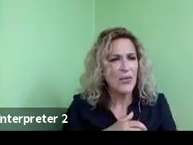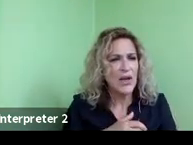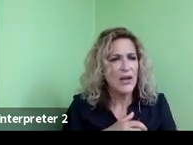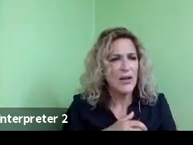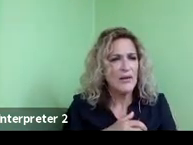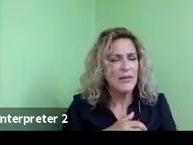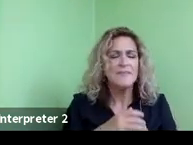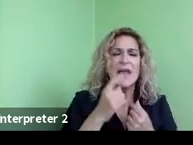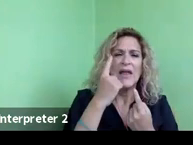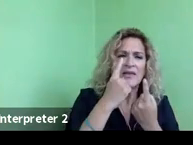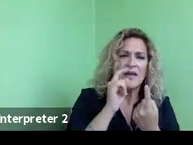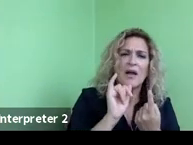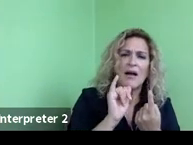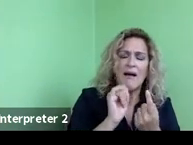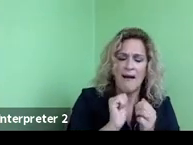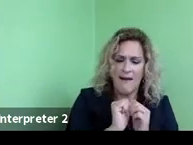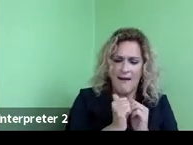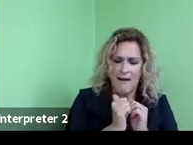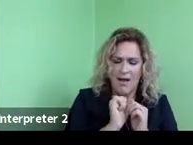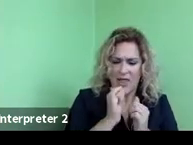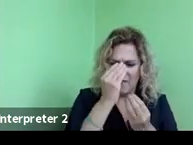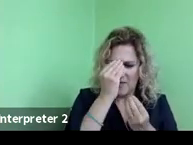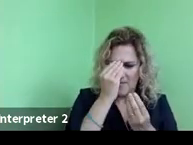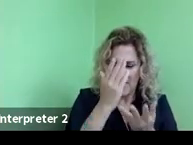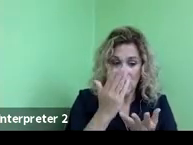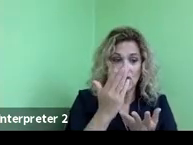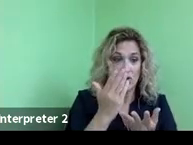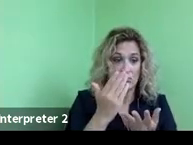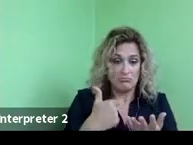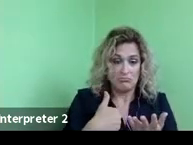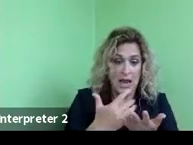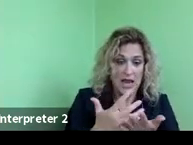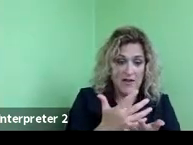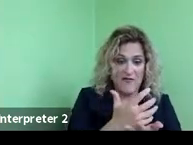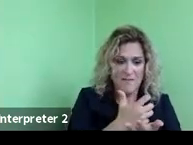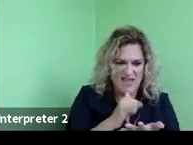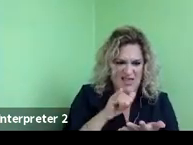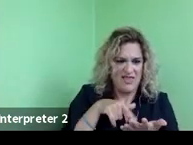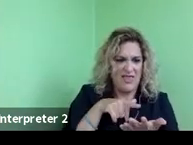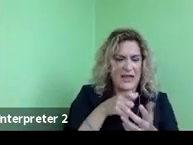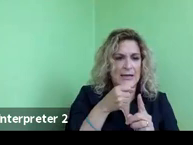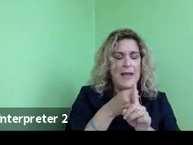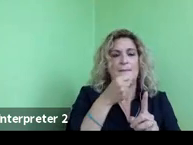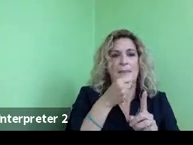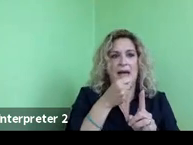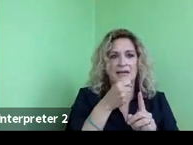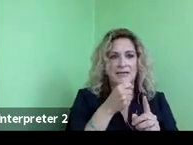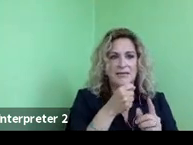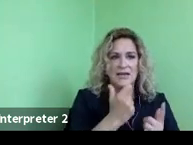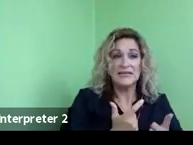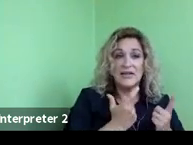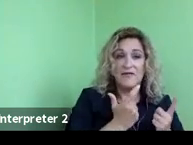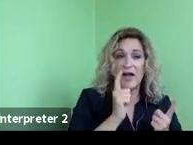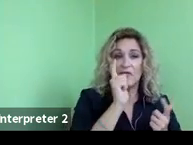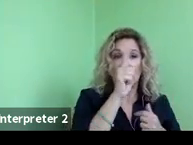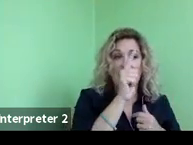the differences in how the information that you are collecting could impact a survivor down the line.